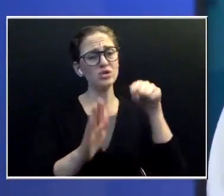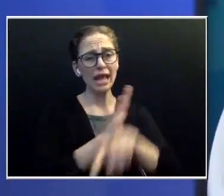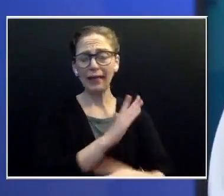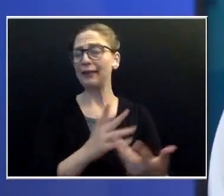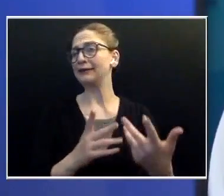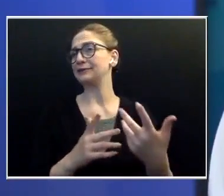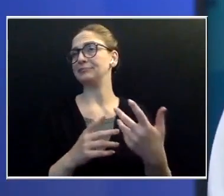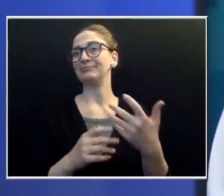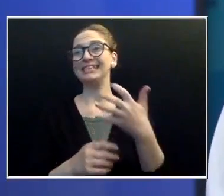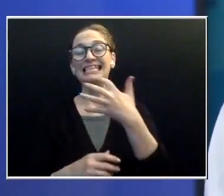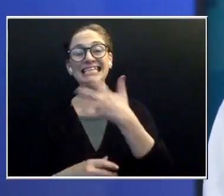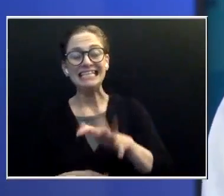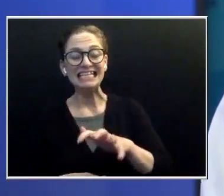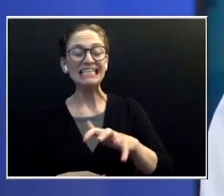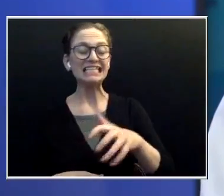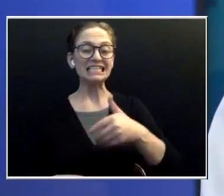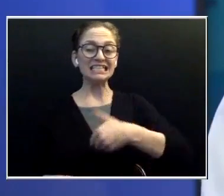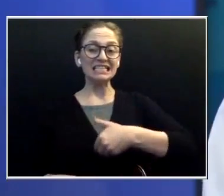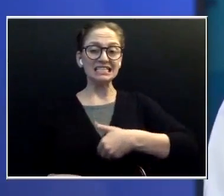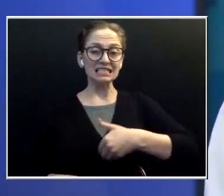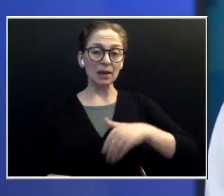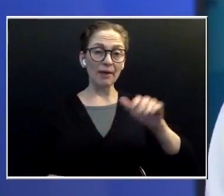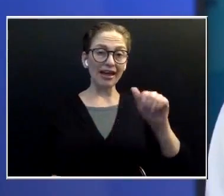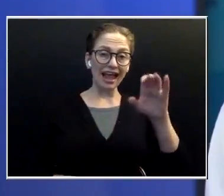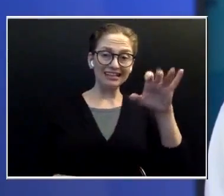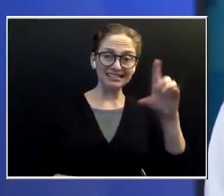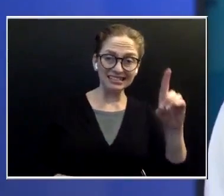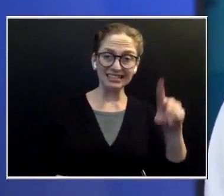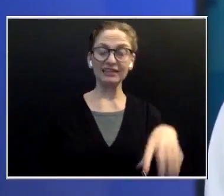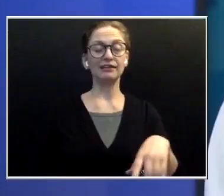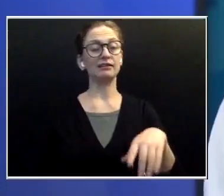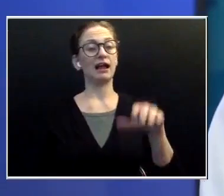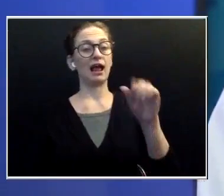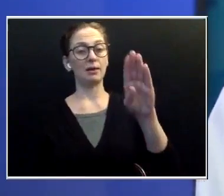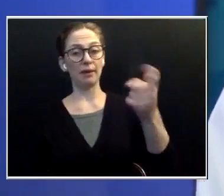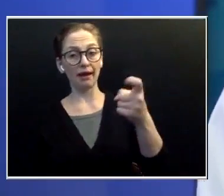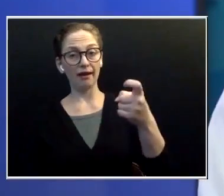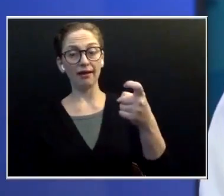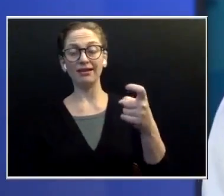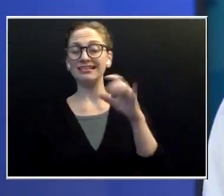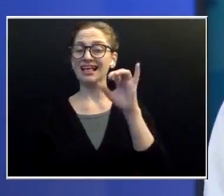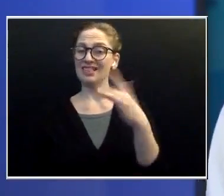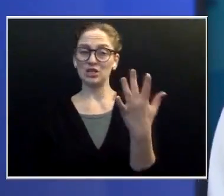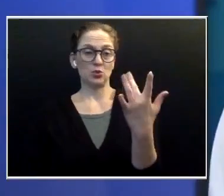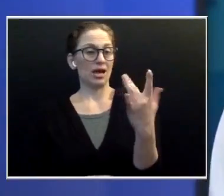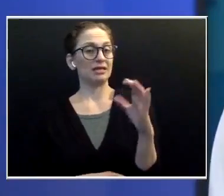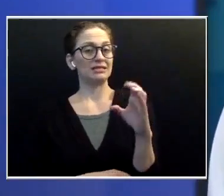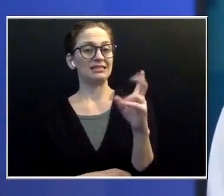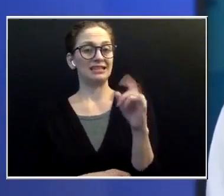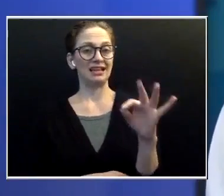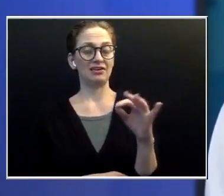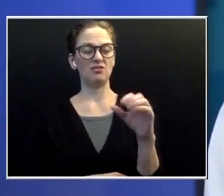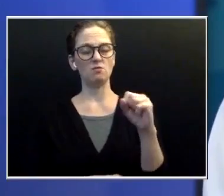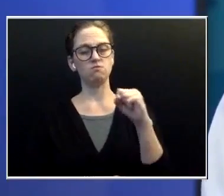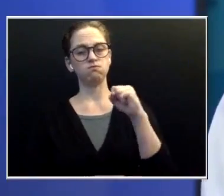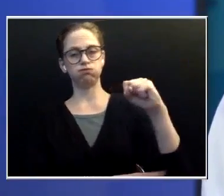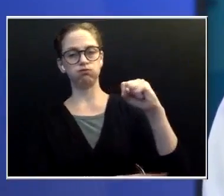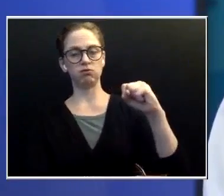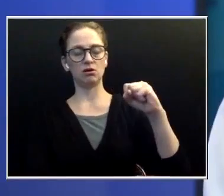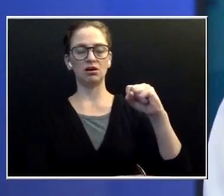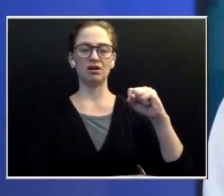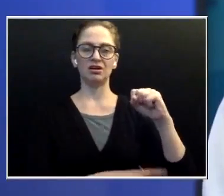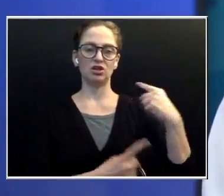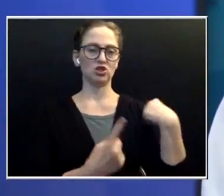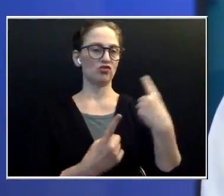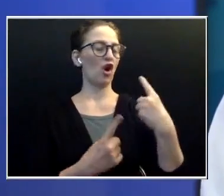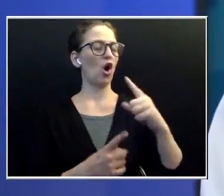also antibiotics. So that's why actually C. diff is refractory to most of the antibiotics we have. It's only 3 antibiotics that so far have worked for treatment of C. diff. So that's why